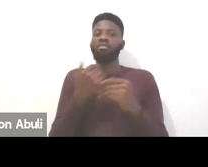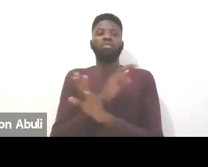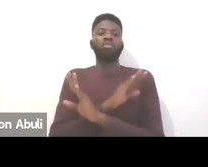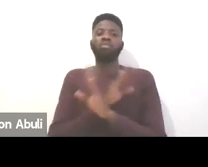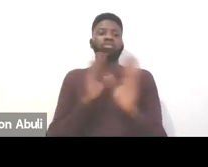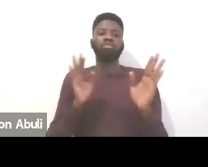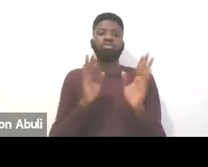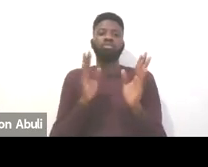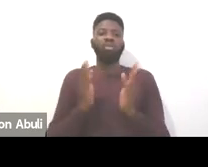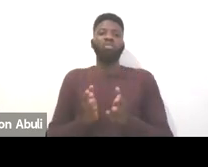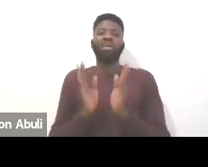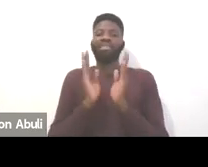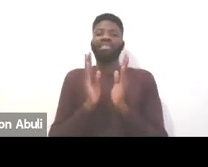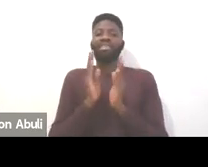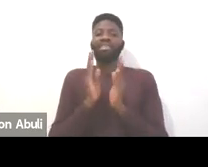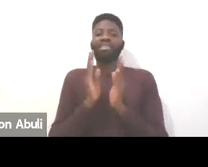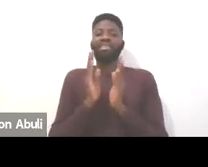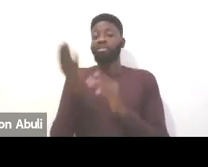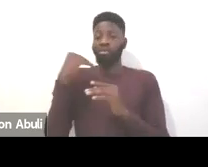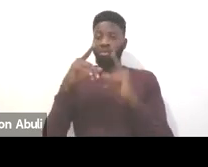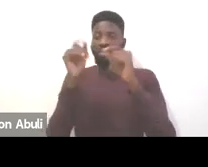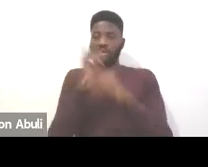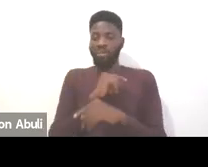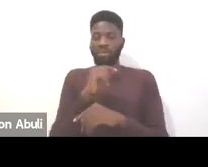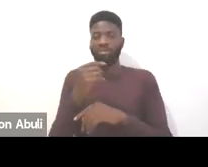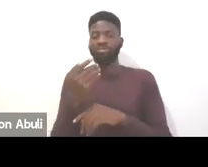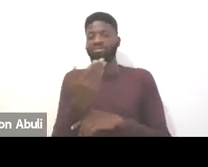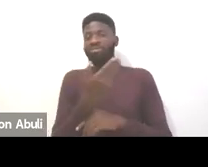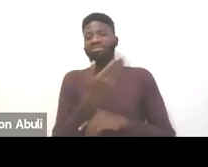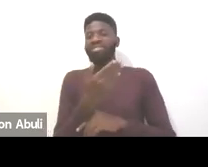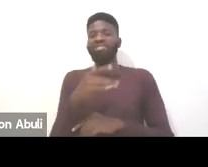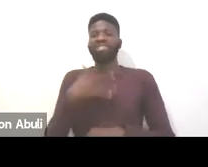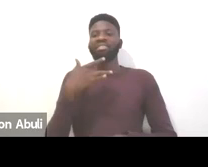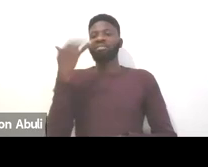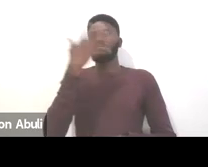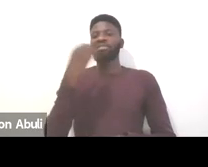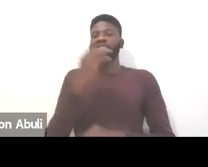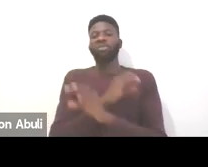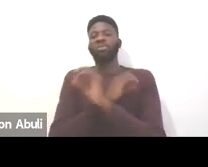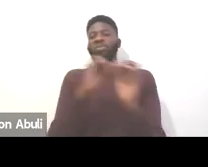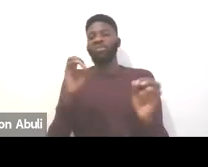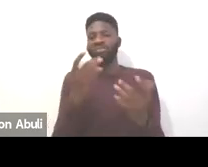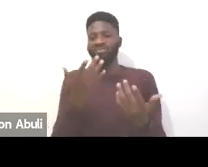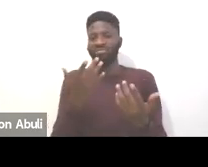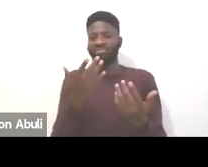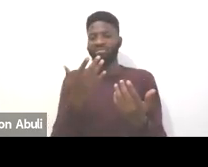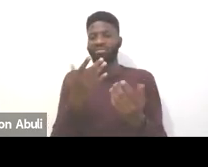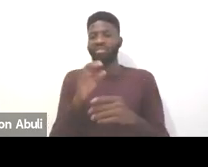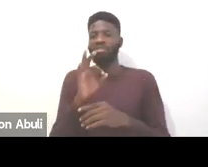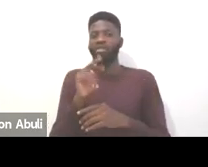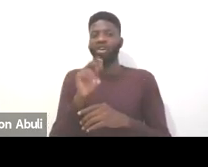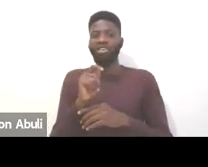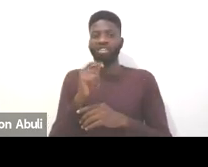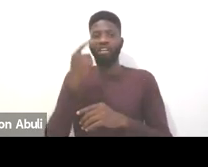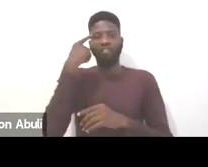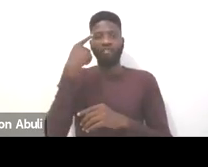the way someone before me said it's not visually appealing. There's no dedicated font size for maybe the